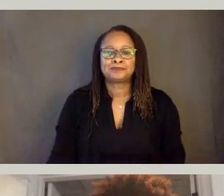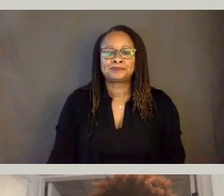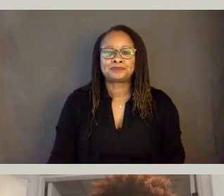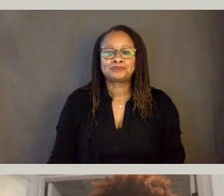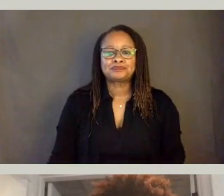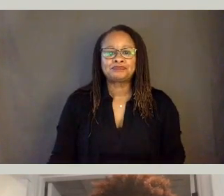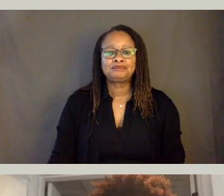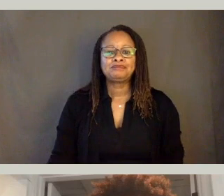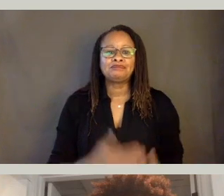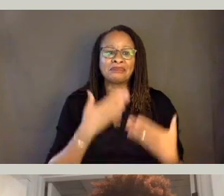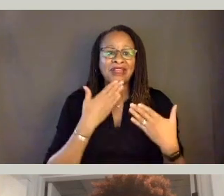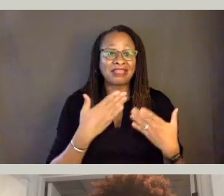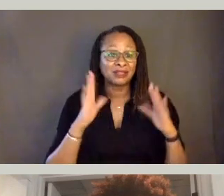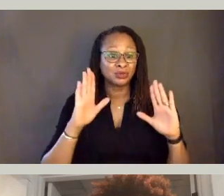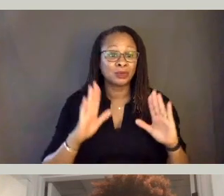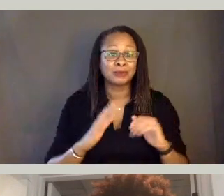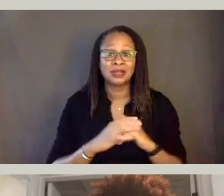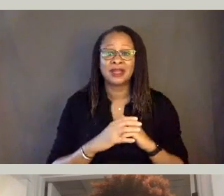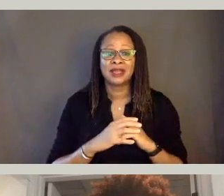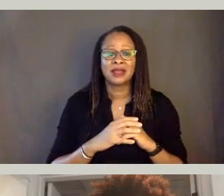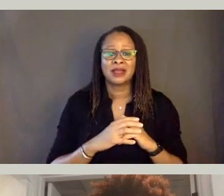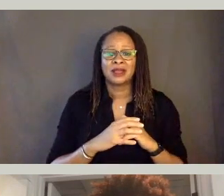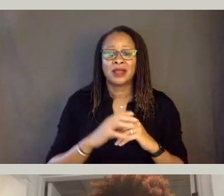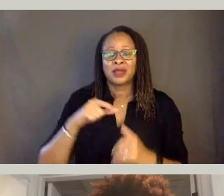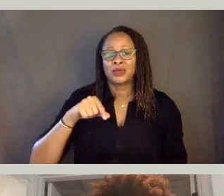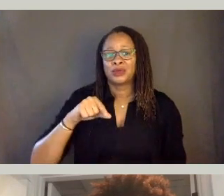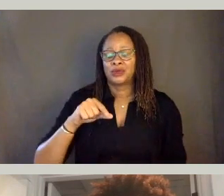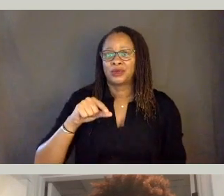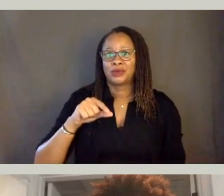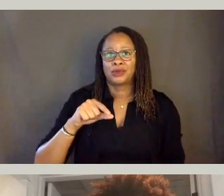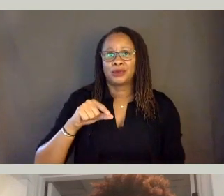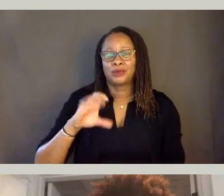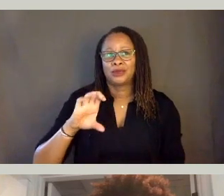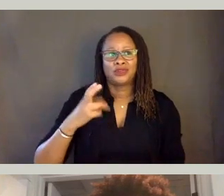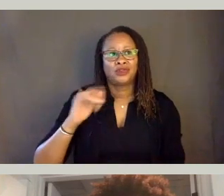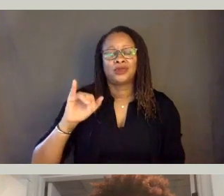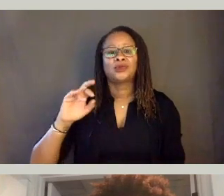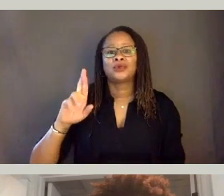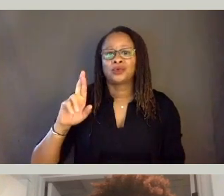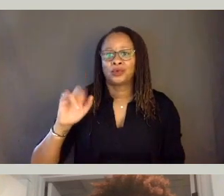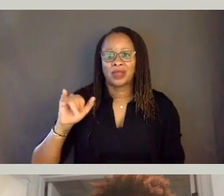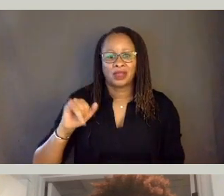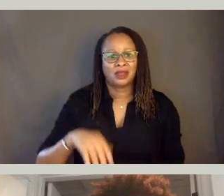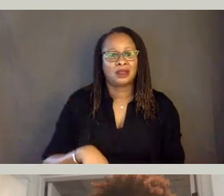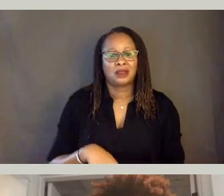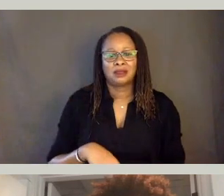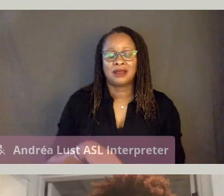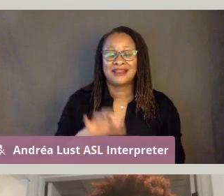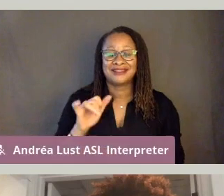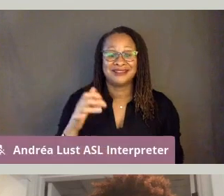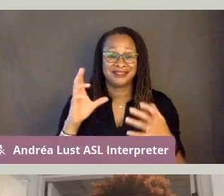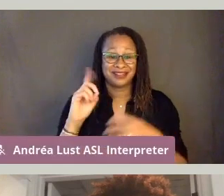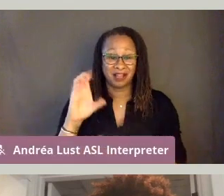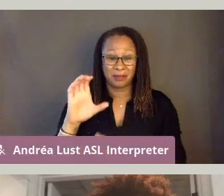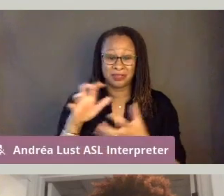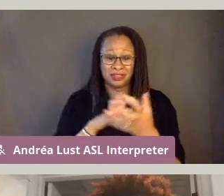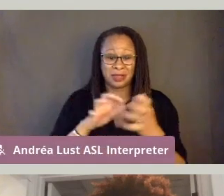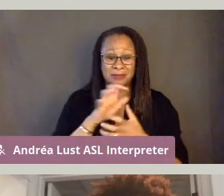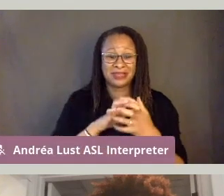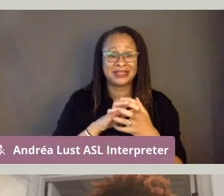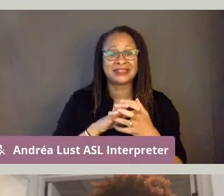Great, thank you so much. Chi-hui, you know, documentary is this unusual mix of nonprofit and